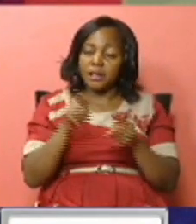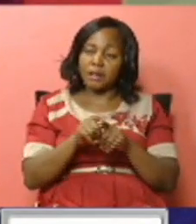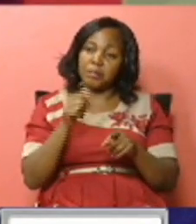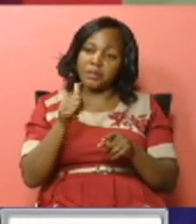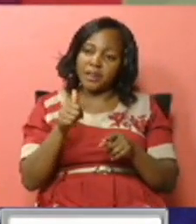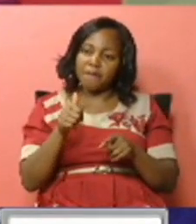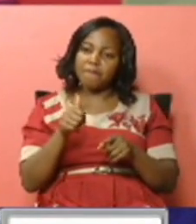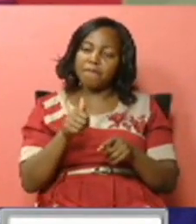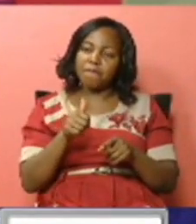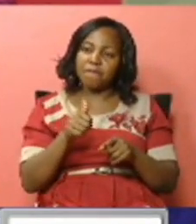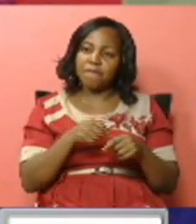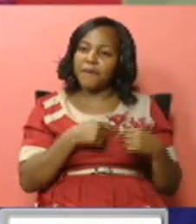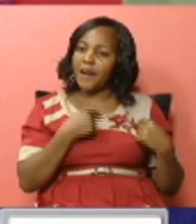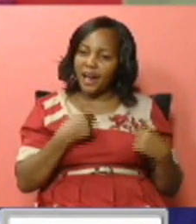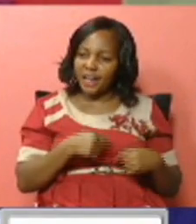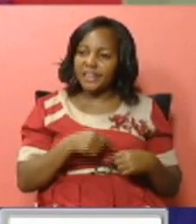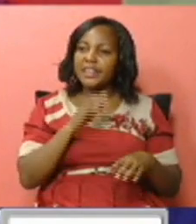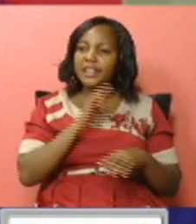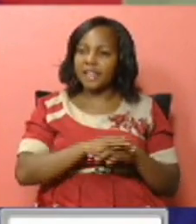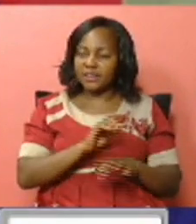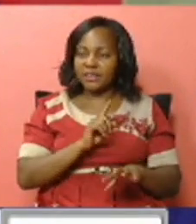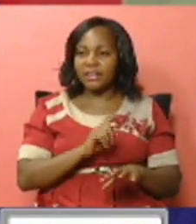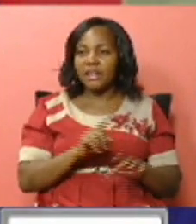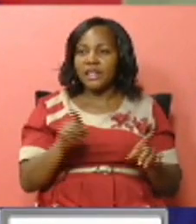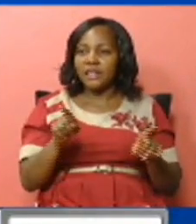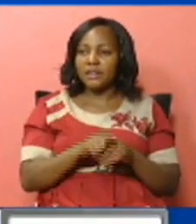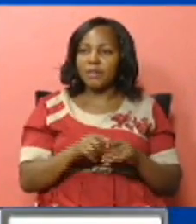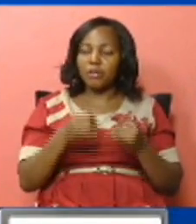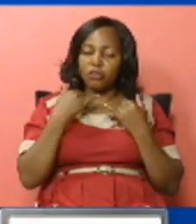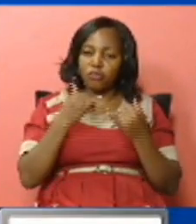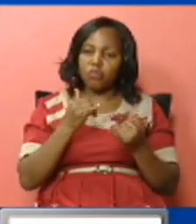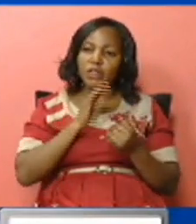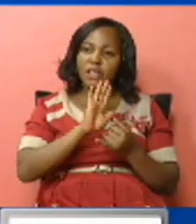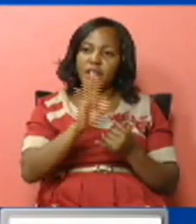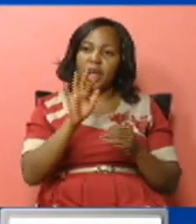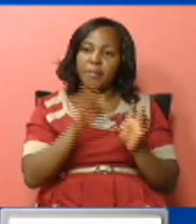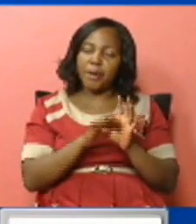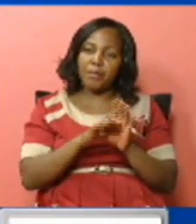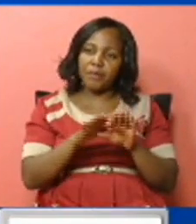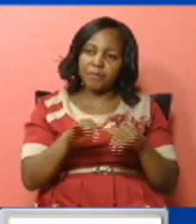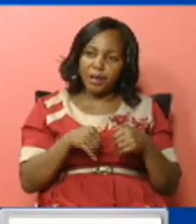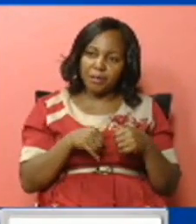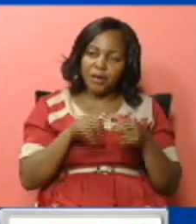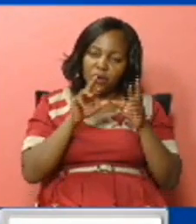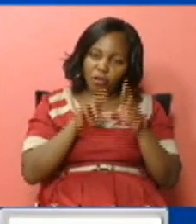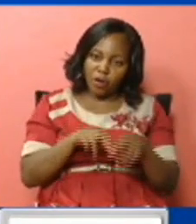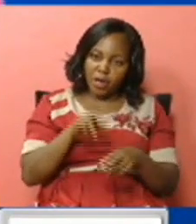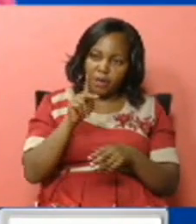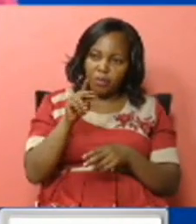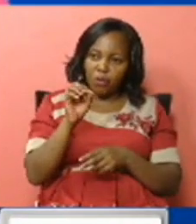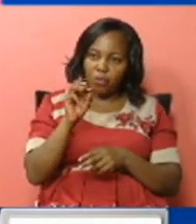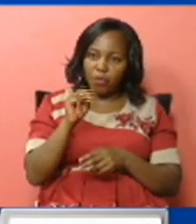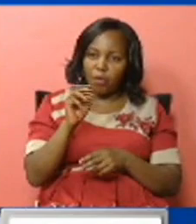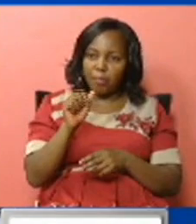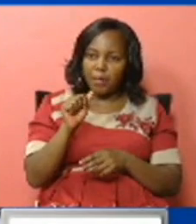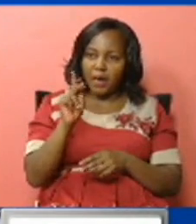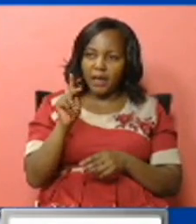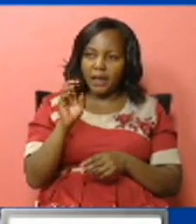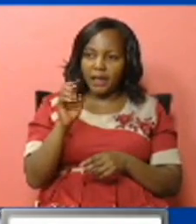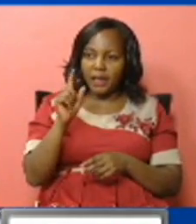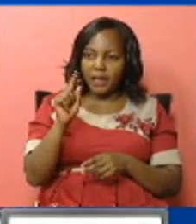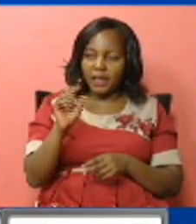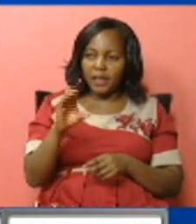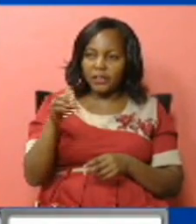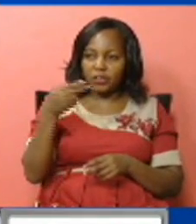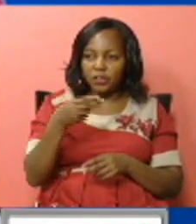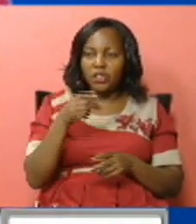by whatever the ladies that were saying, and was able to instruct their MP, Honorable Komakech Leandro, to move it as a motion in Parliament so that it